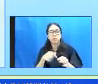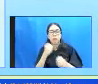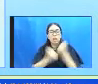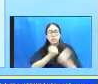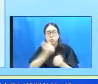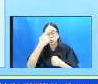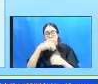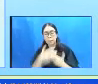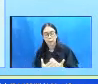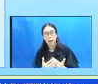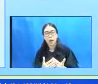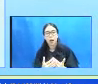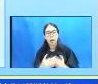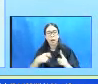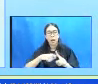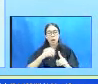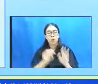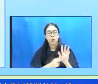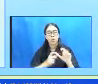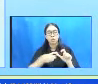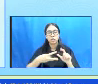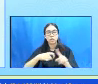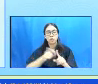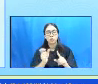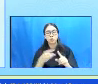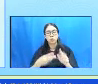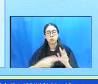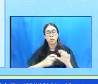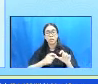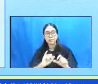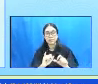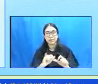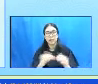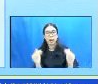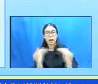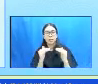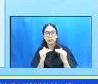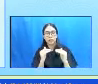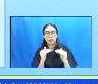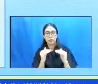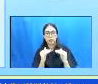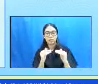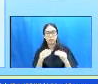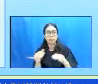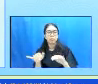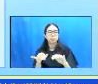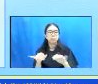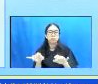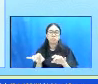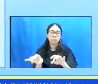and equitably distributed, with the main focus on the most vulnerable society or group. The